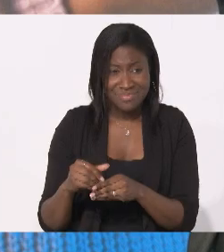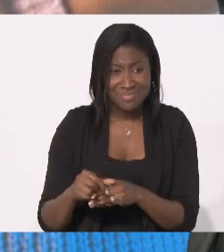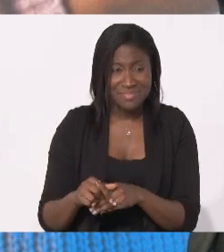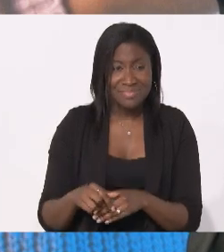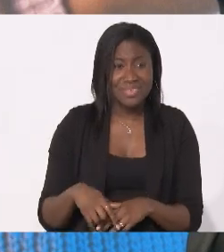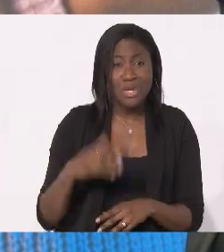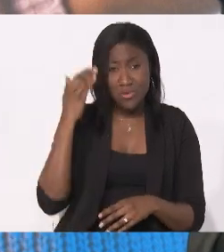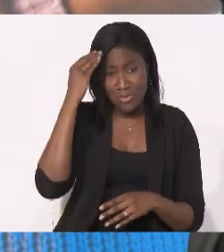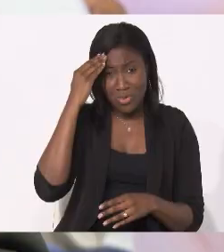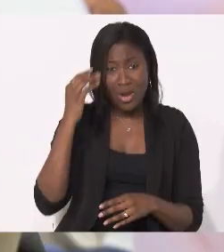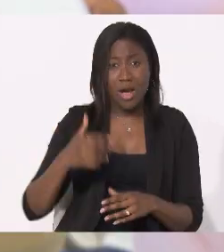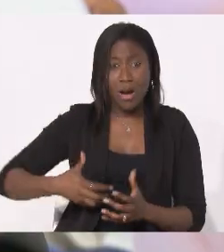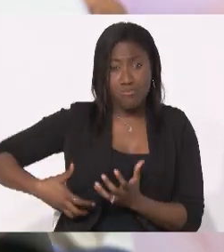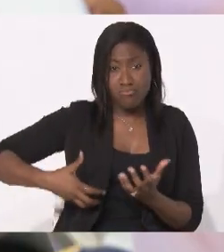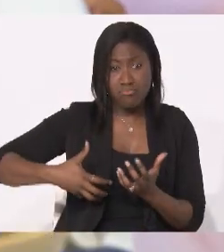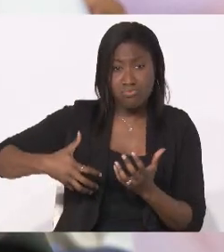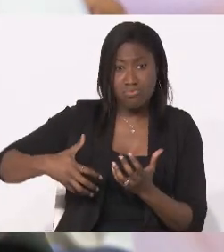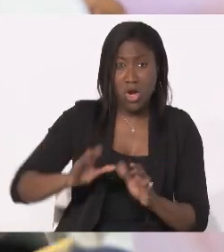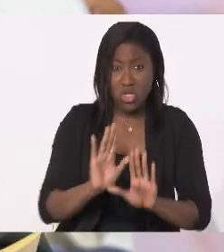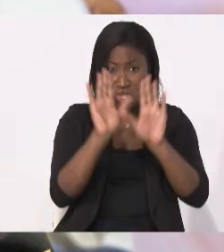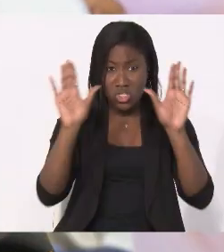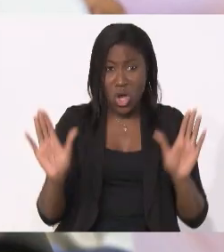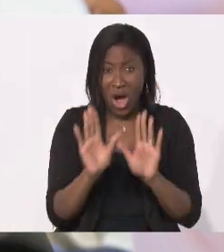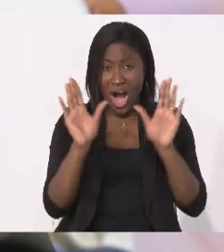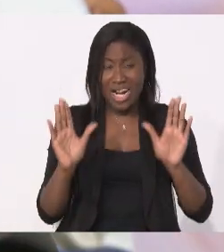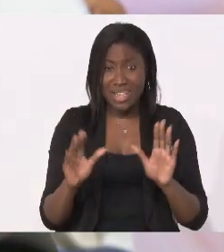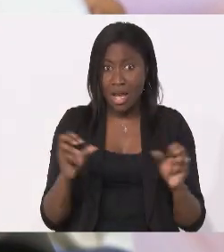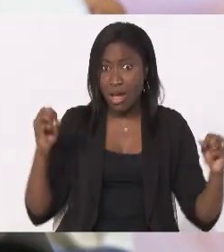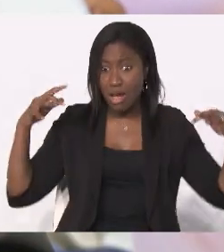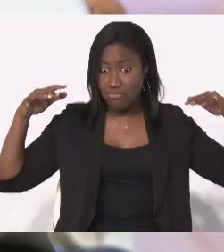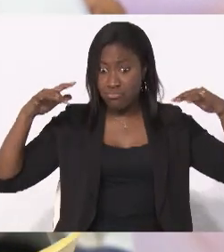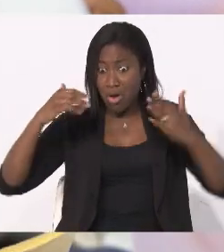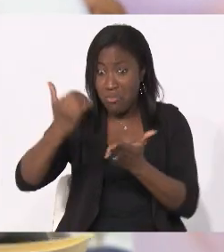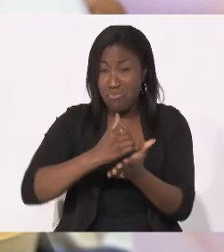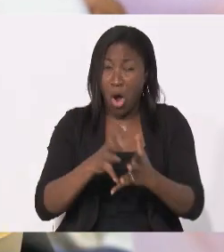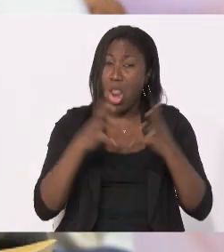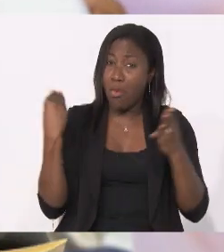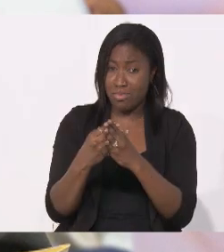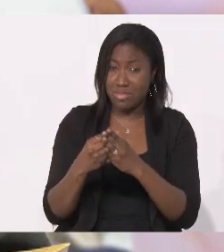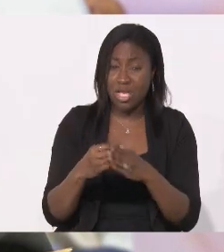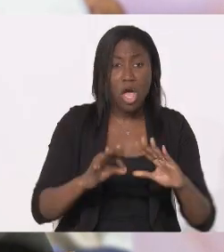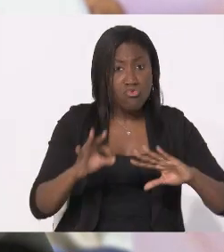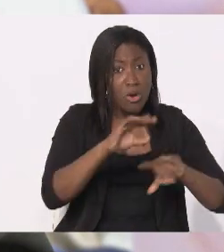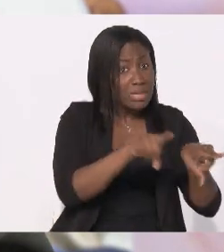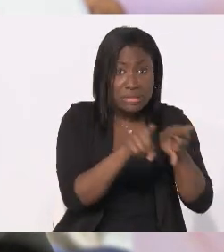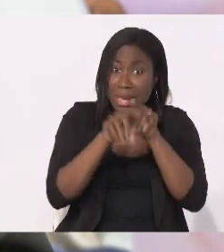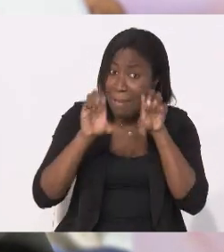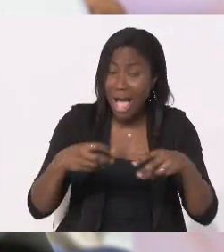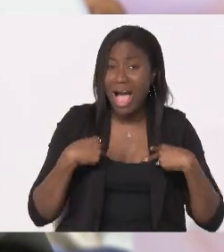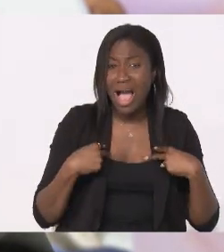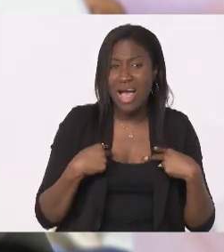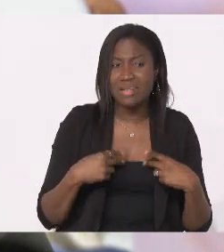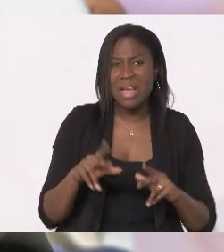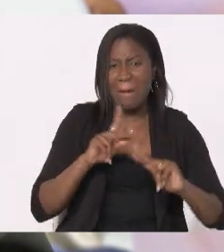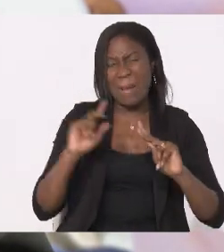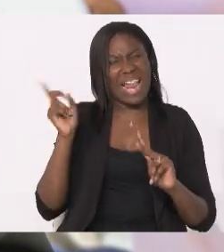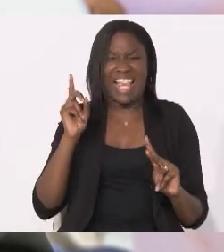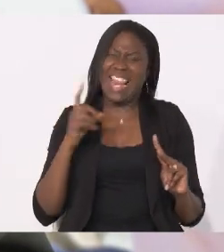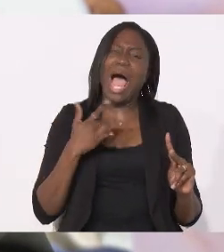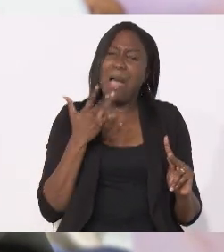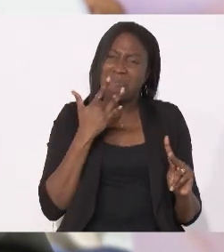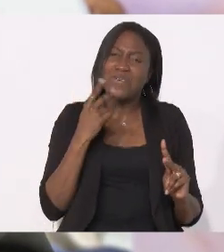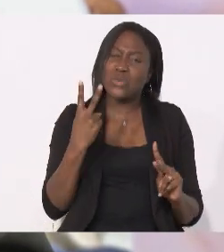But if you understand, to make the commercial, you are spending, and some of them spend 1.5 million, 2 million, 3 million TT dollars